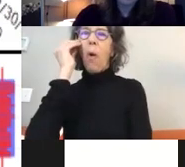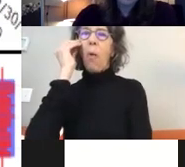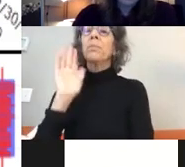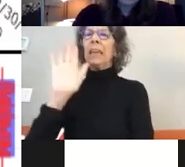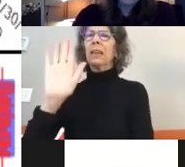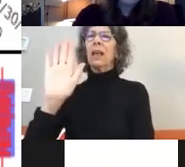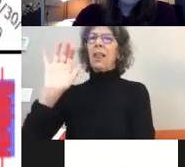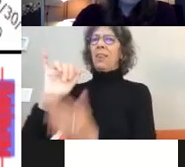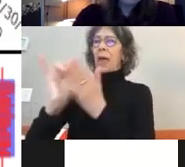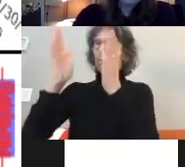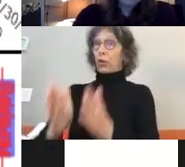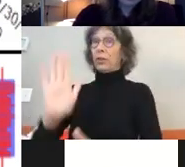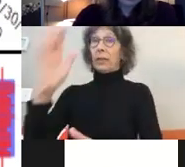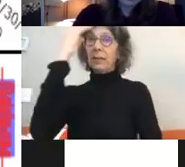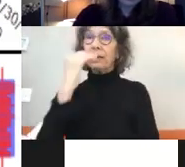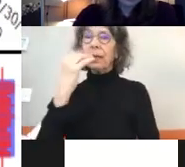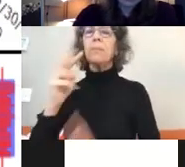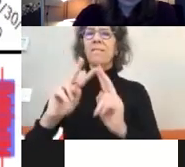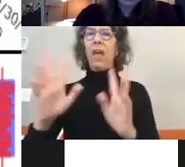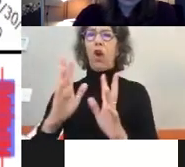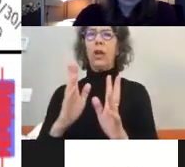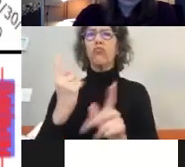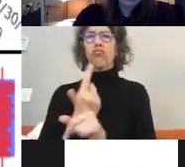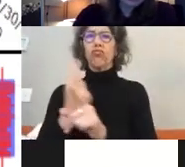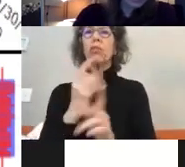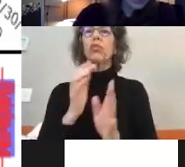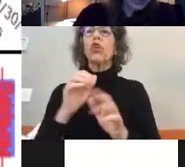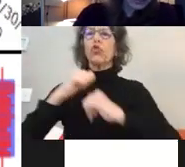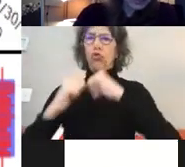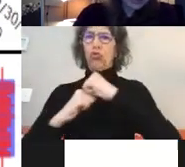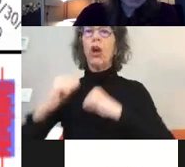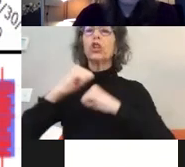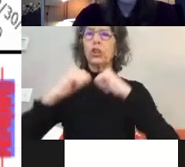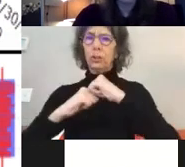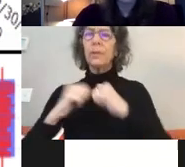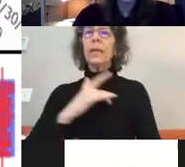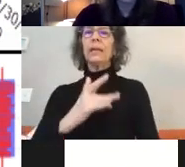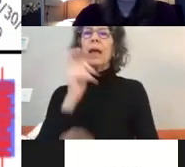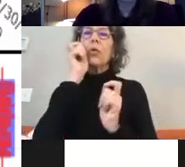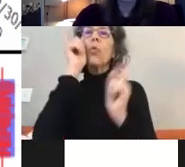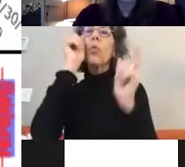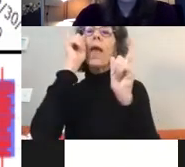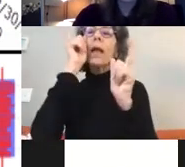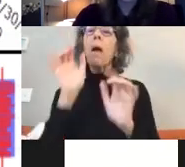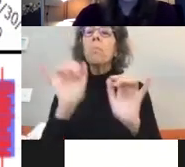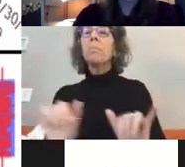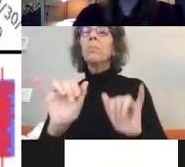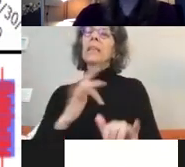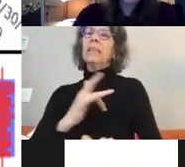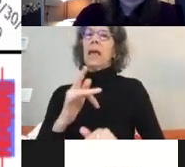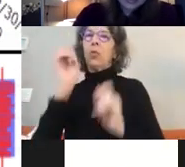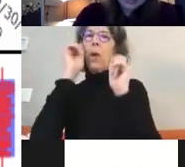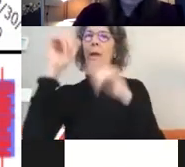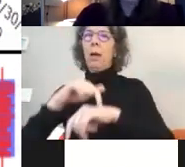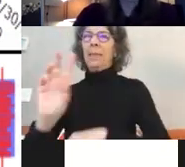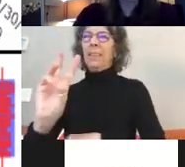sleep, and he wakes up exactly around the same time. This person wakes up, seems around 6 a.m. in the morning, and on the